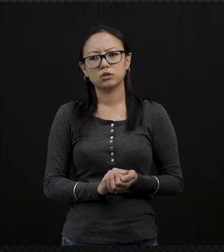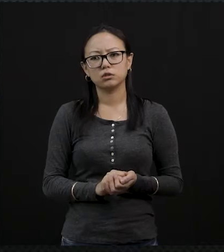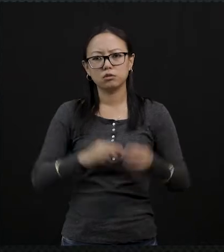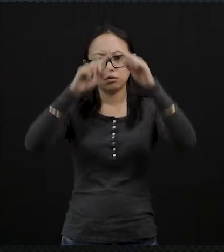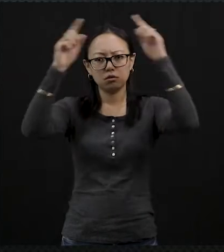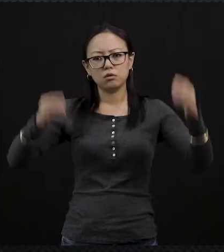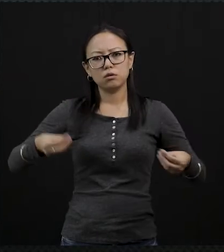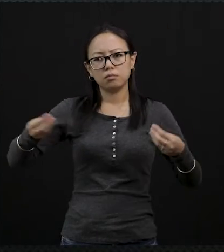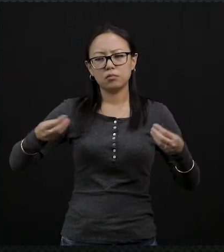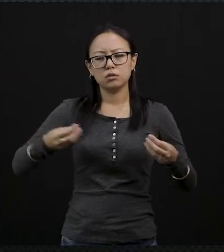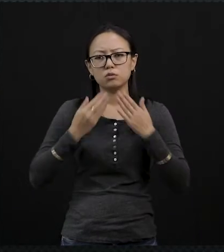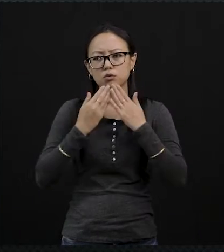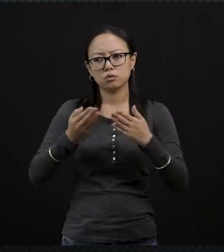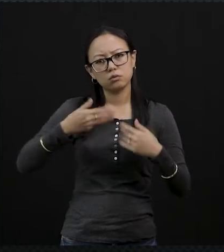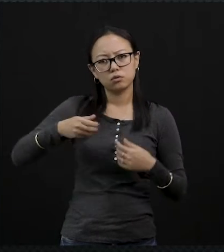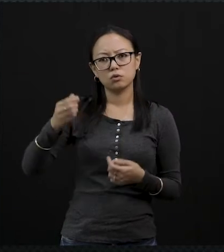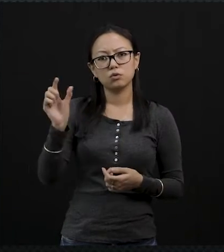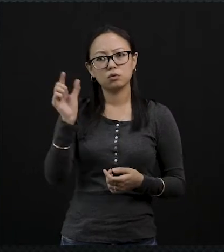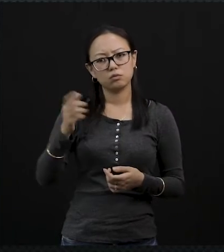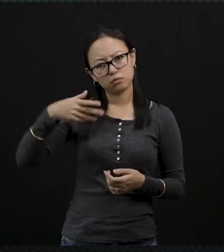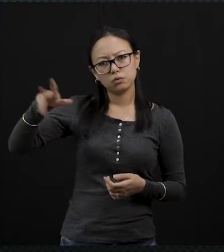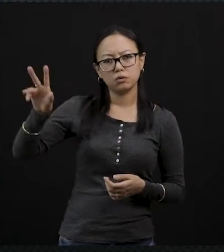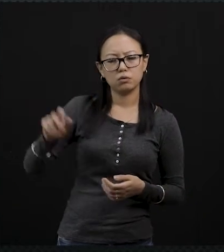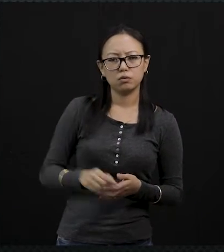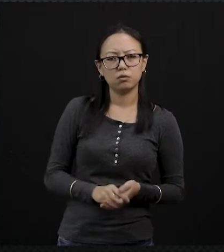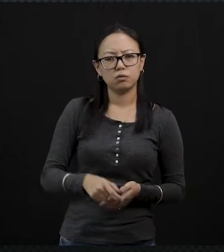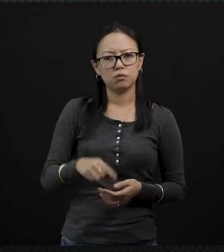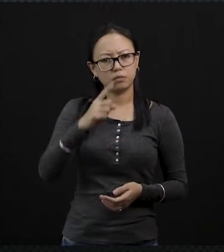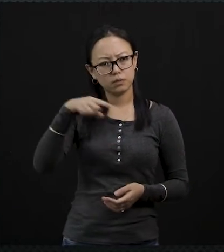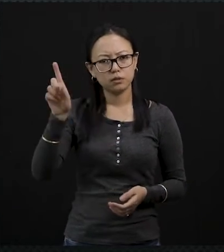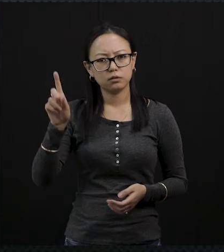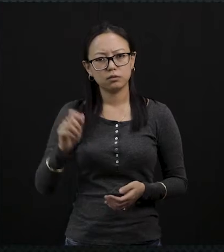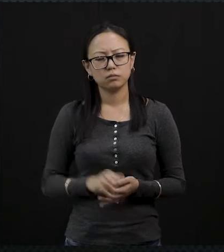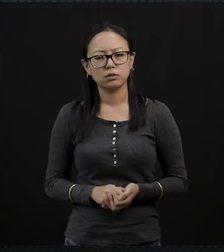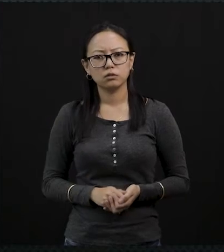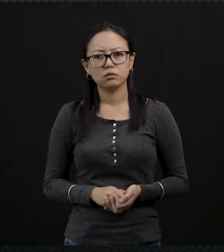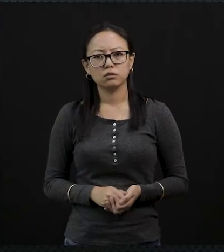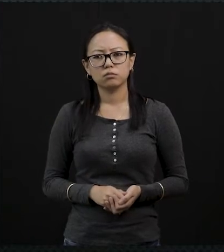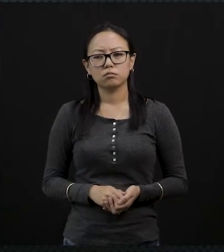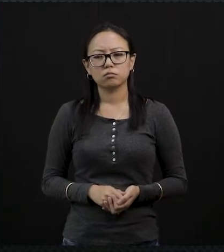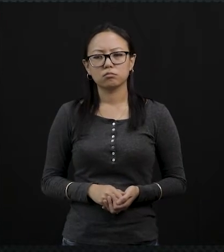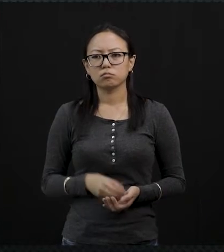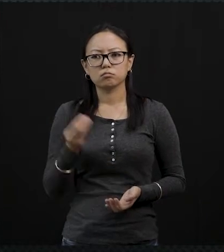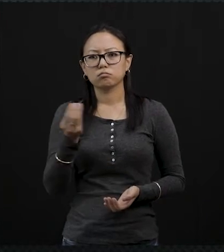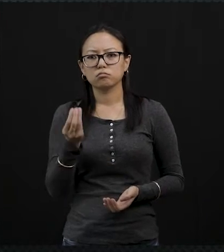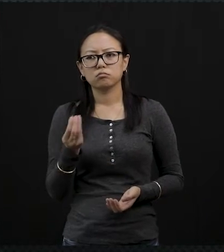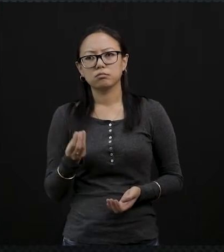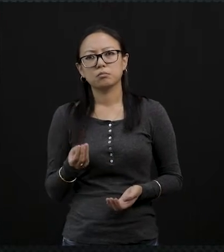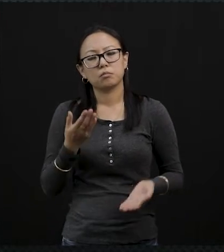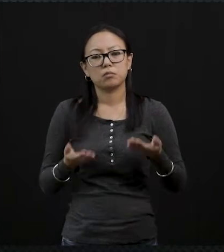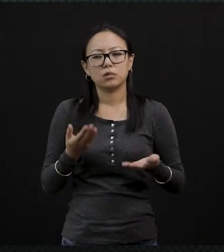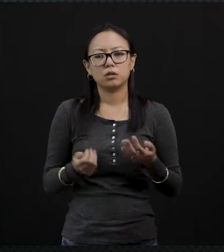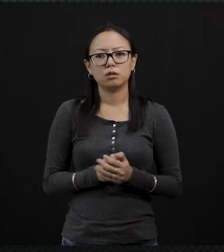you take bus, right? And some of you, maybe for traveling from